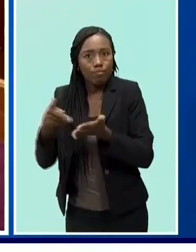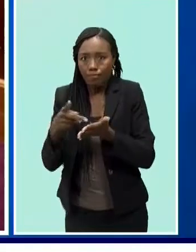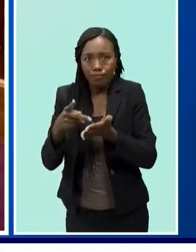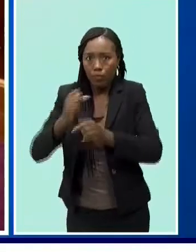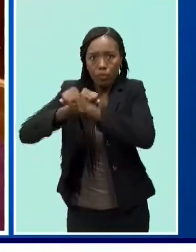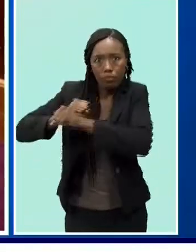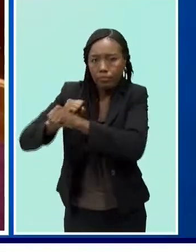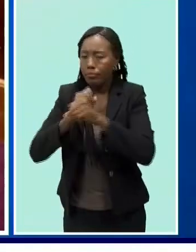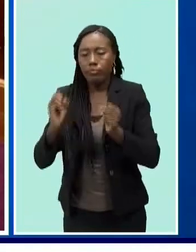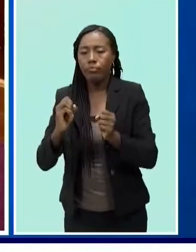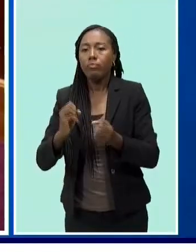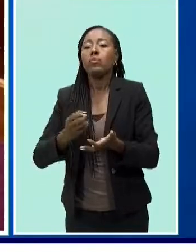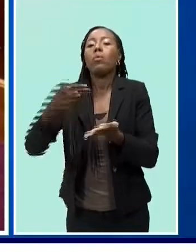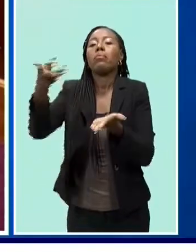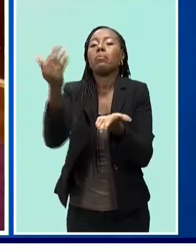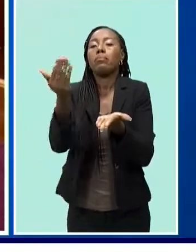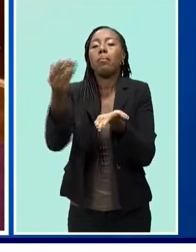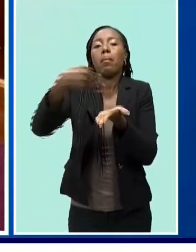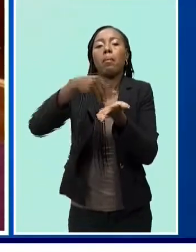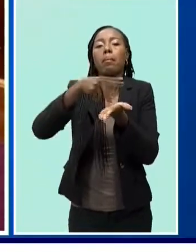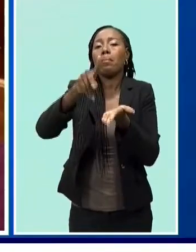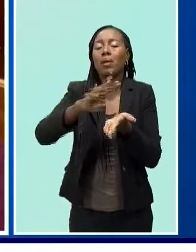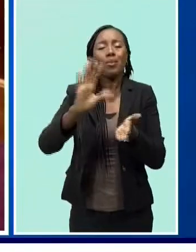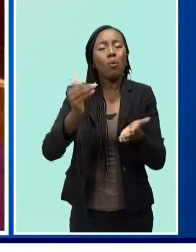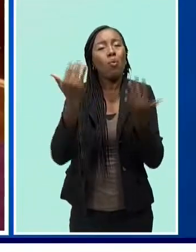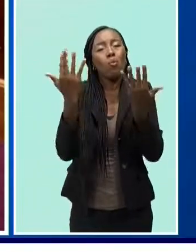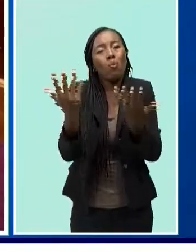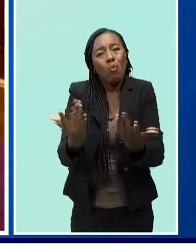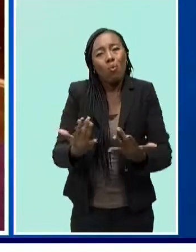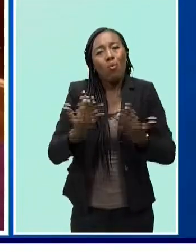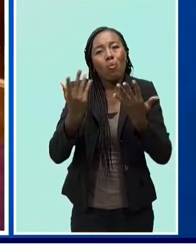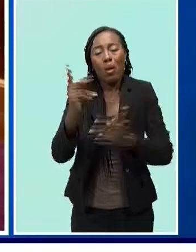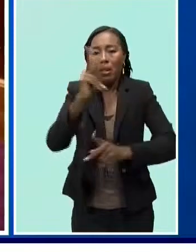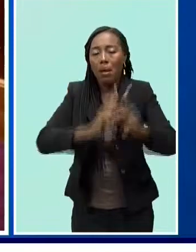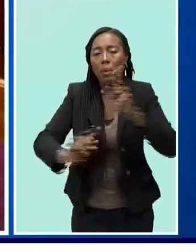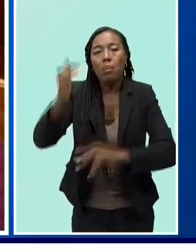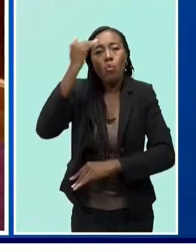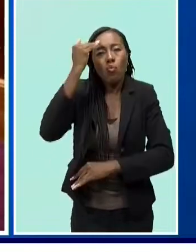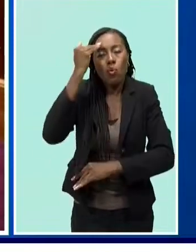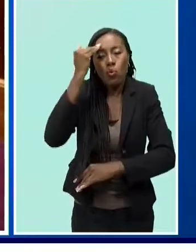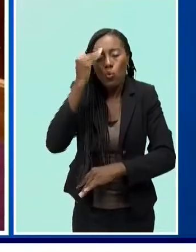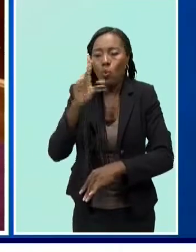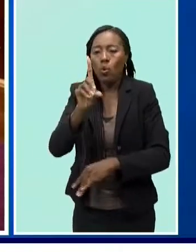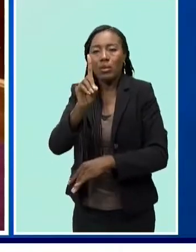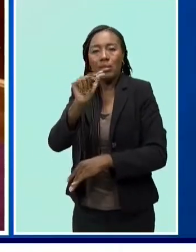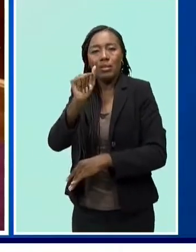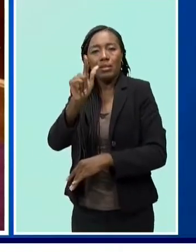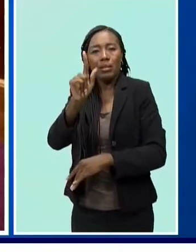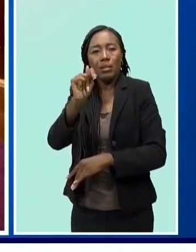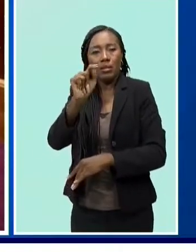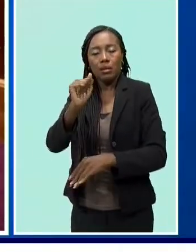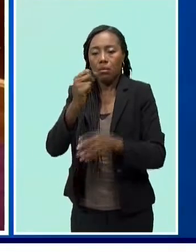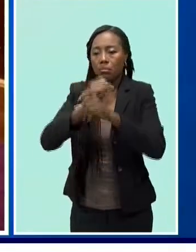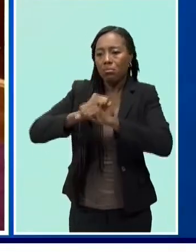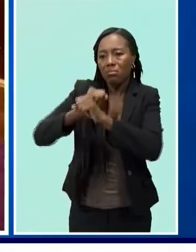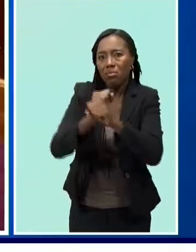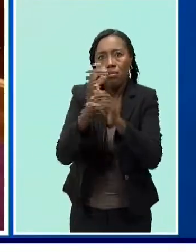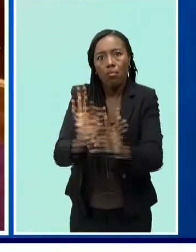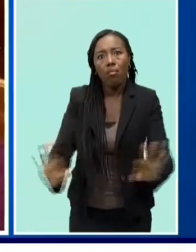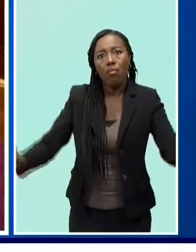public is fully aware of and sensitized to the importance of data protection and the